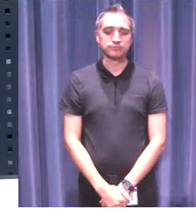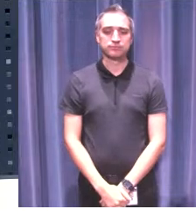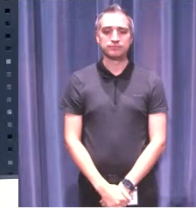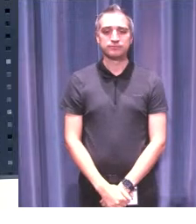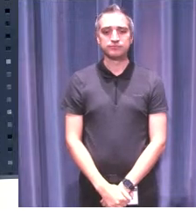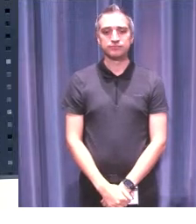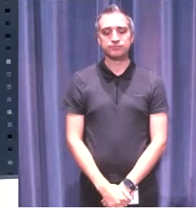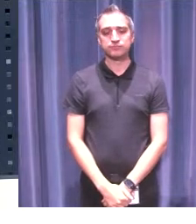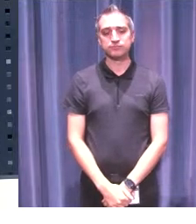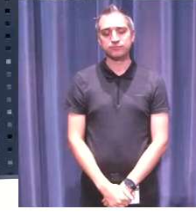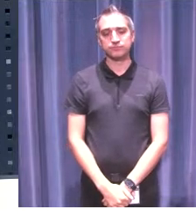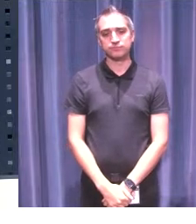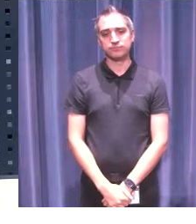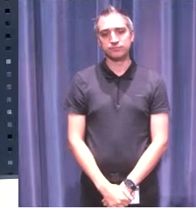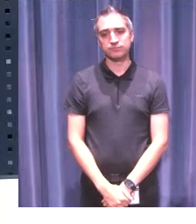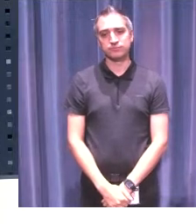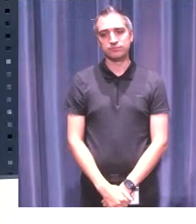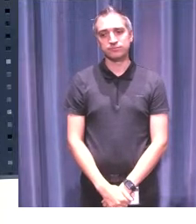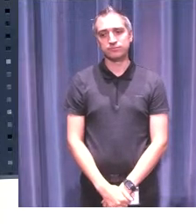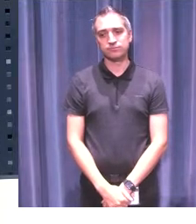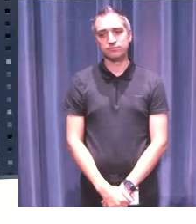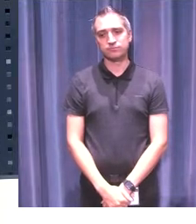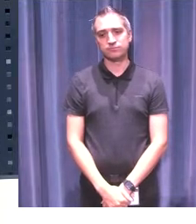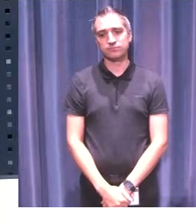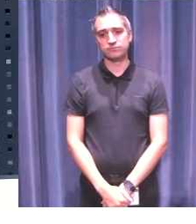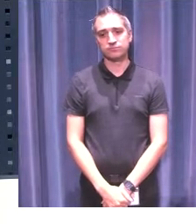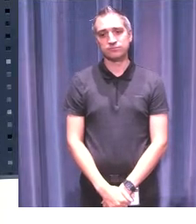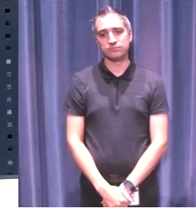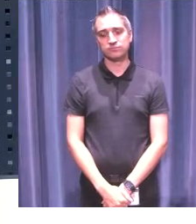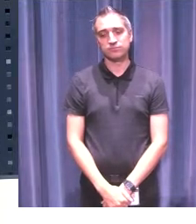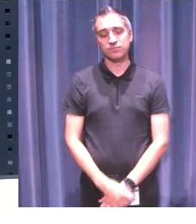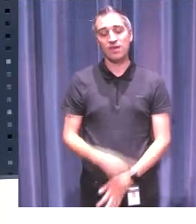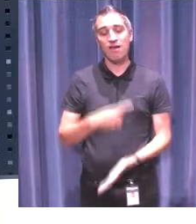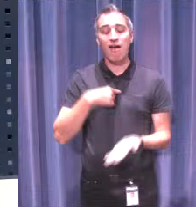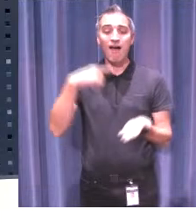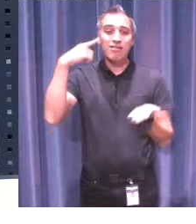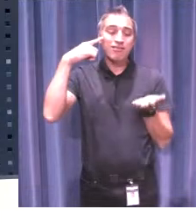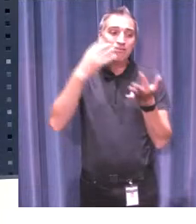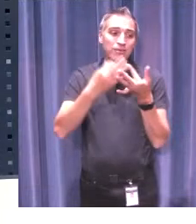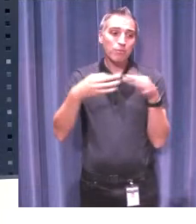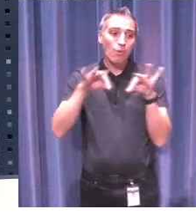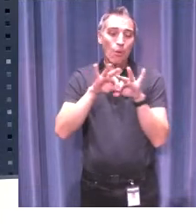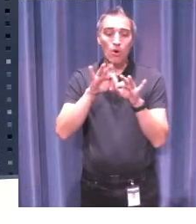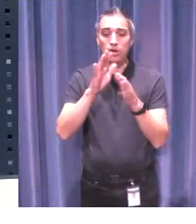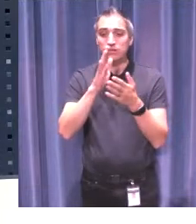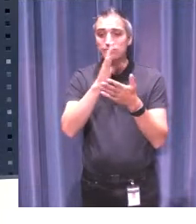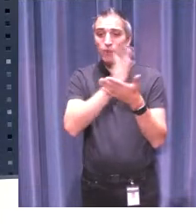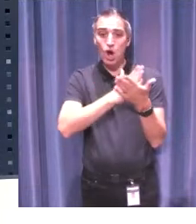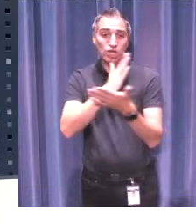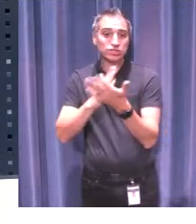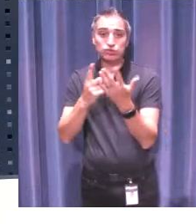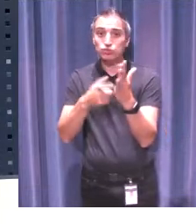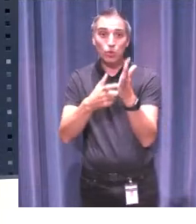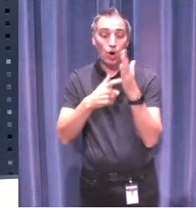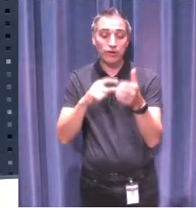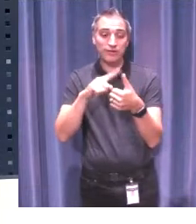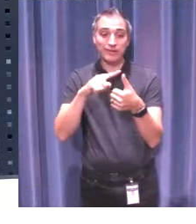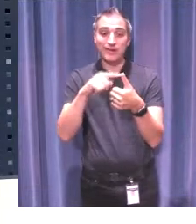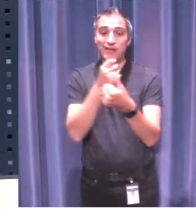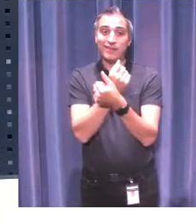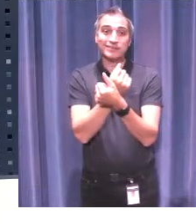I think that the important aspects and characteristics that are required are the safety and